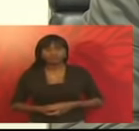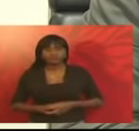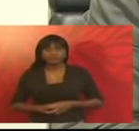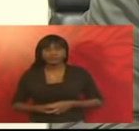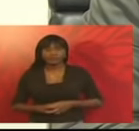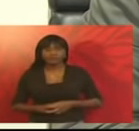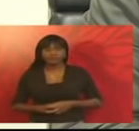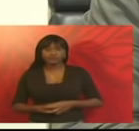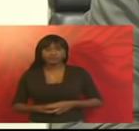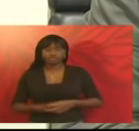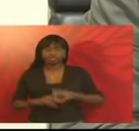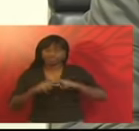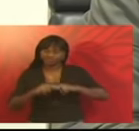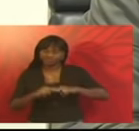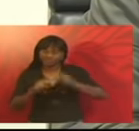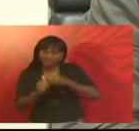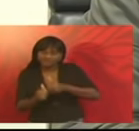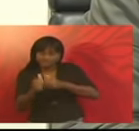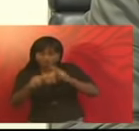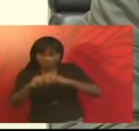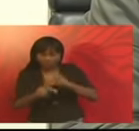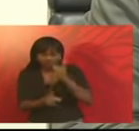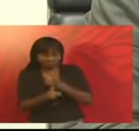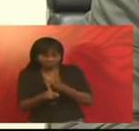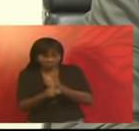on very sound and careful research.